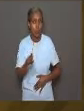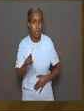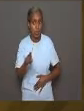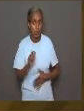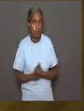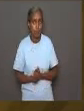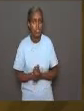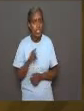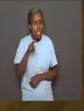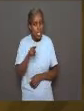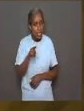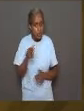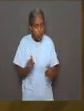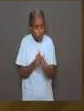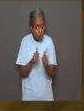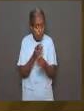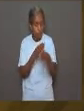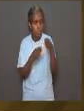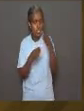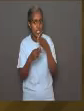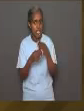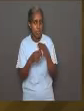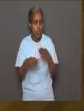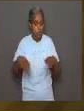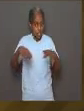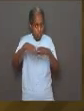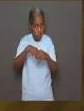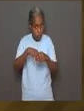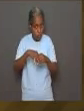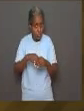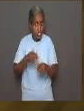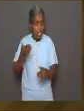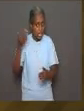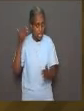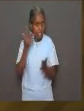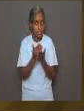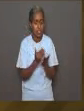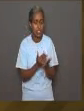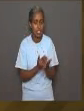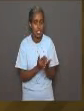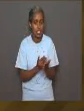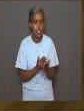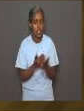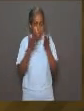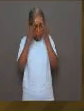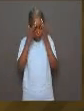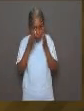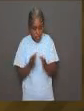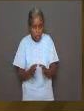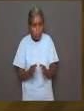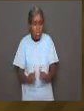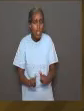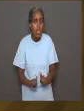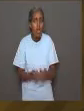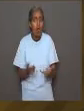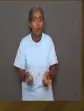problem, can you follow the steps we introduced last lesson to